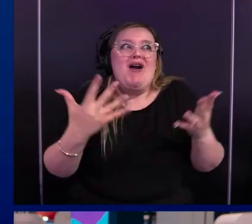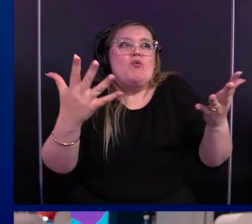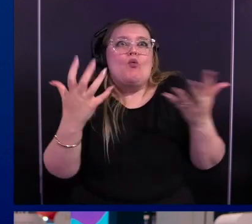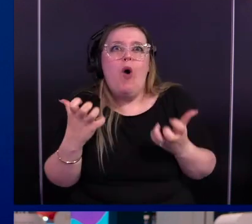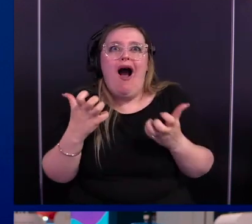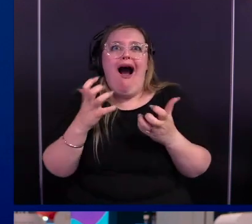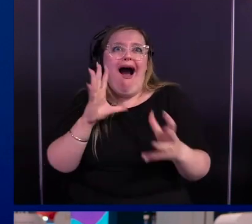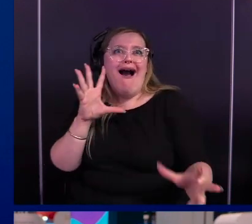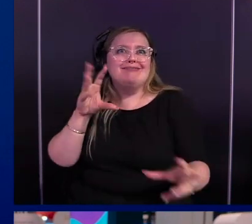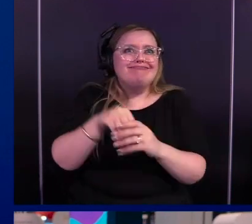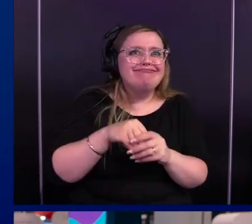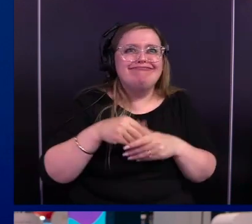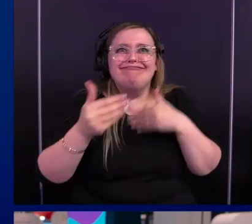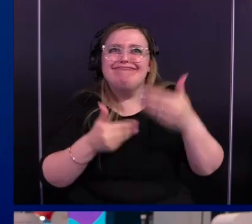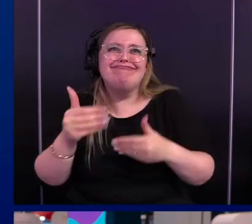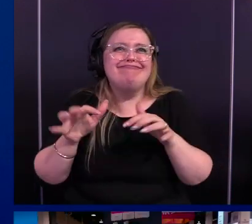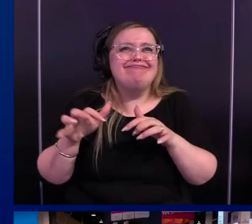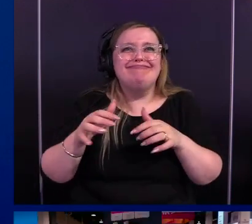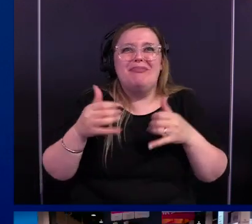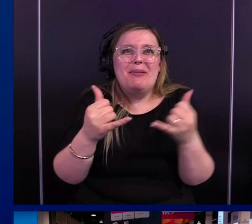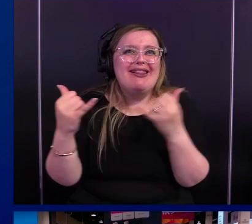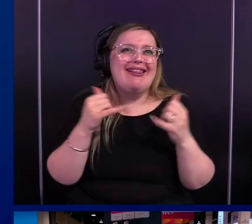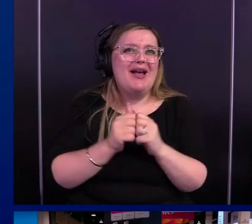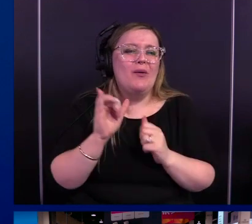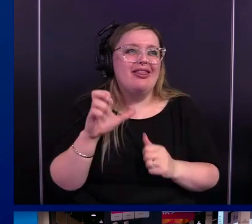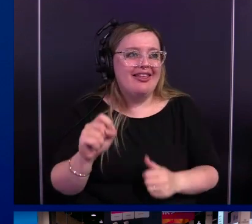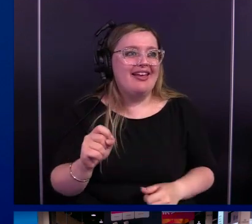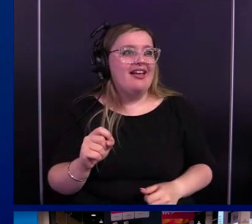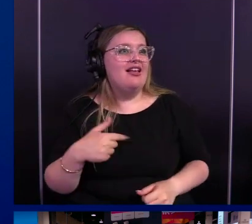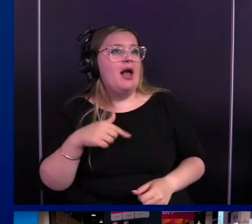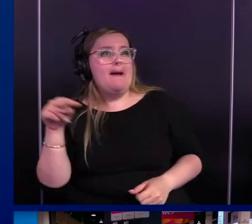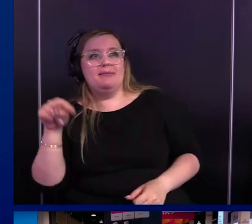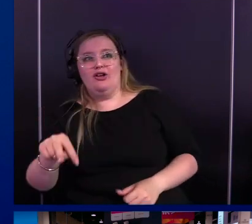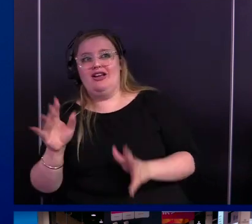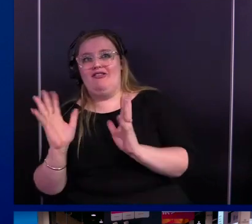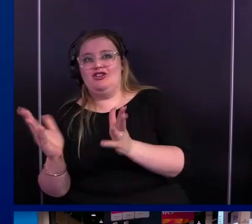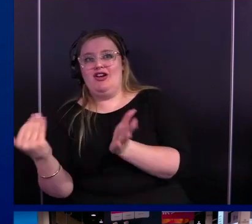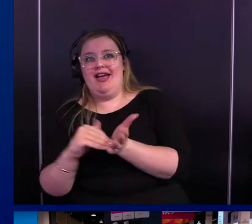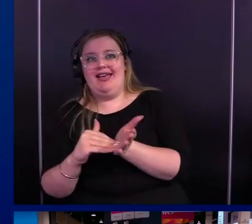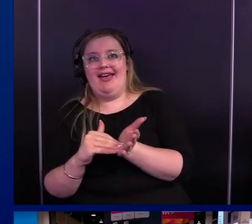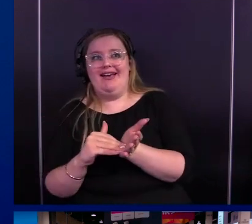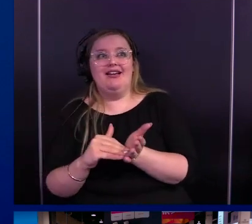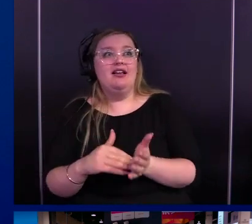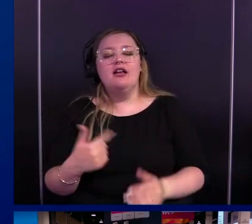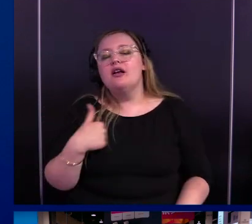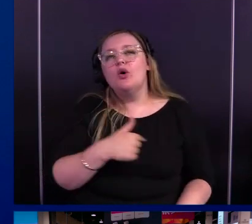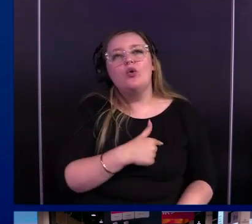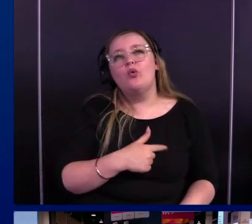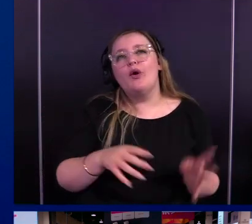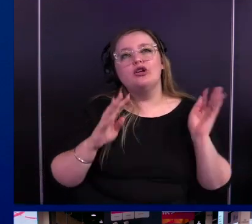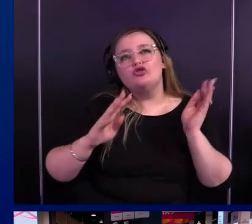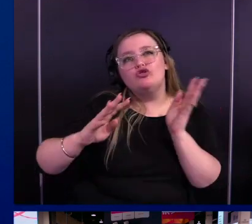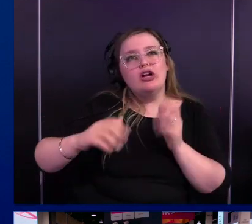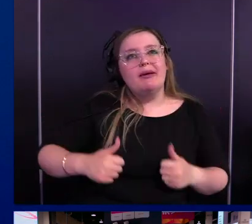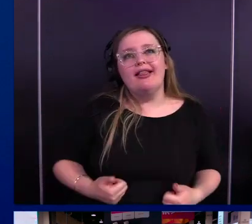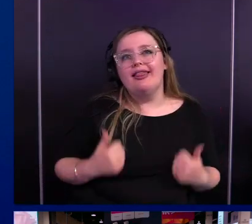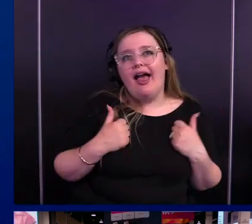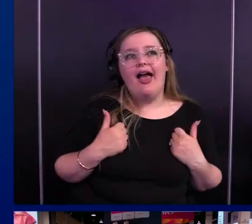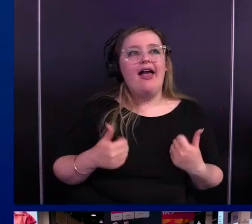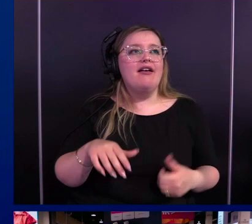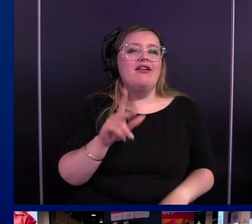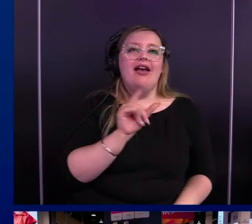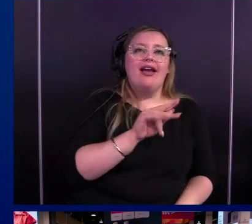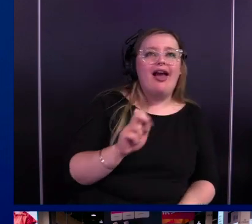get right to the magic. Yeah. I'm getting distracted by the chat here again. Okay, because let's face it, when we're streaming live, Sam and I, or Kyle